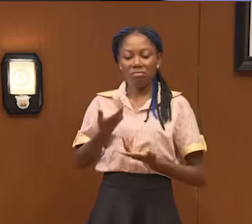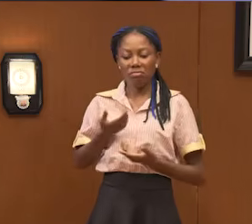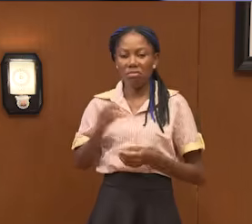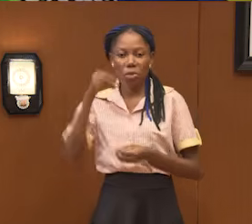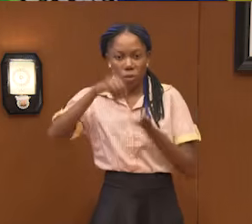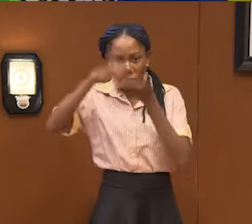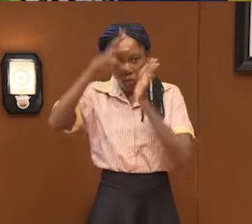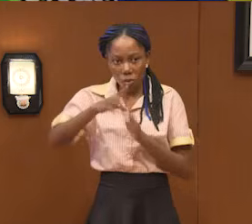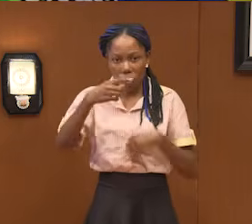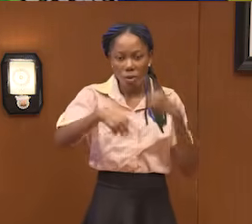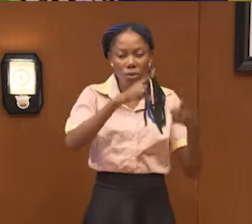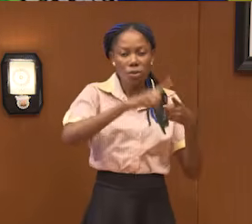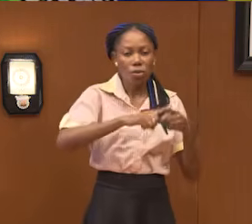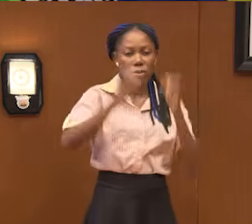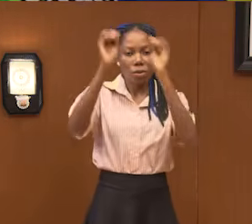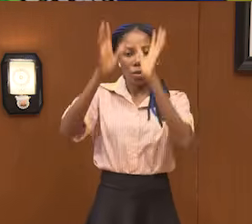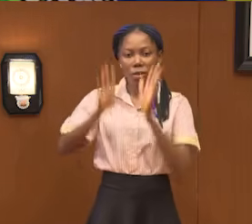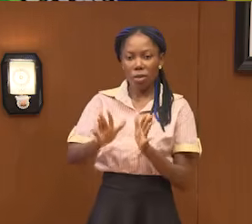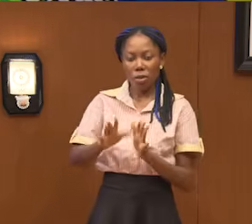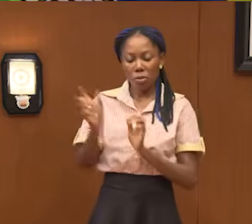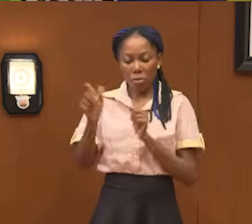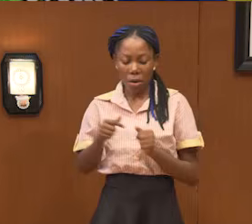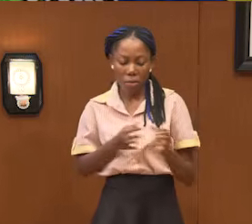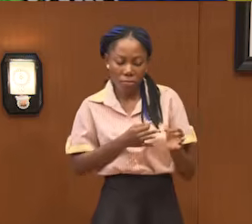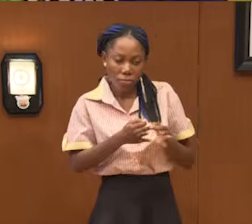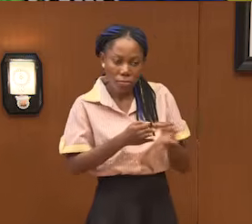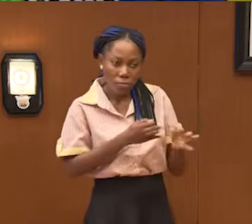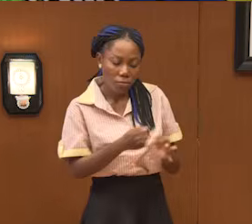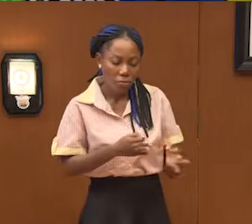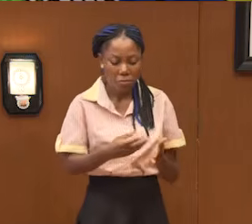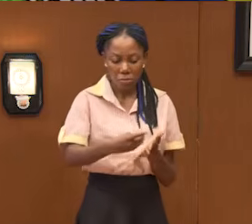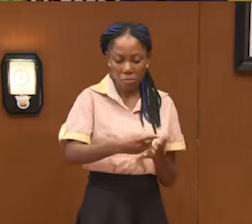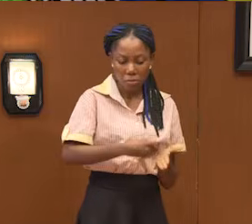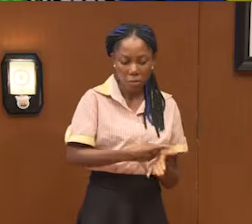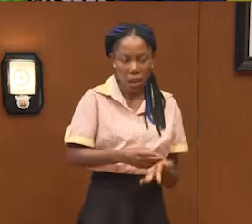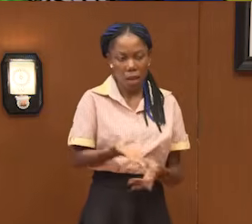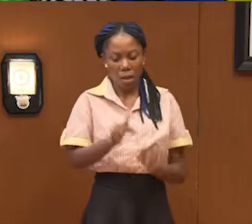understand? You tell them what your problems are. They guide you.